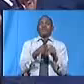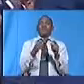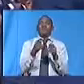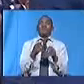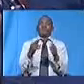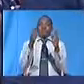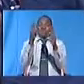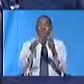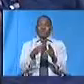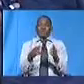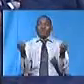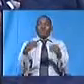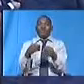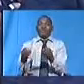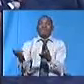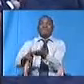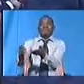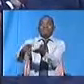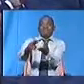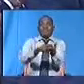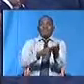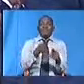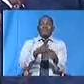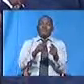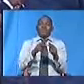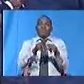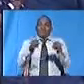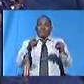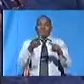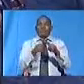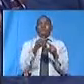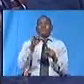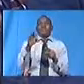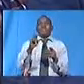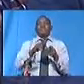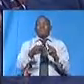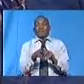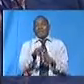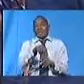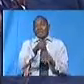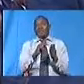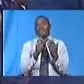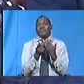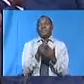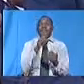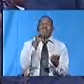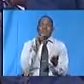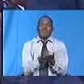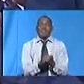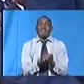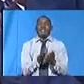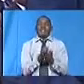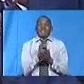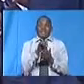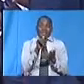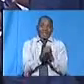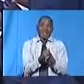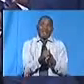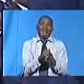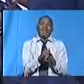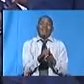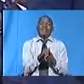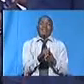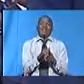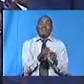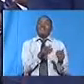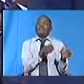when compared with official tally figures from the EC. Another paragraph says that it was this planned systematic